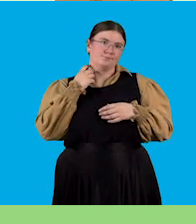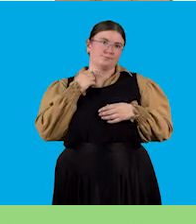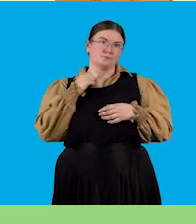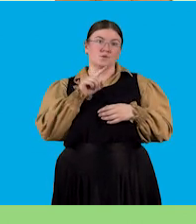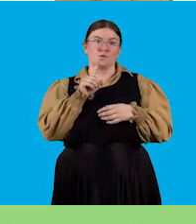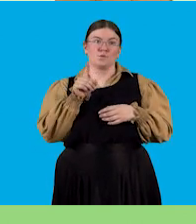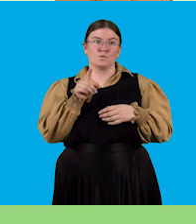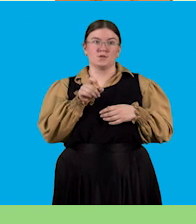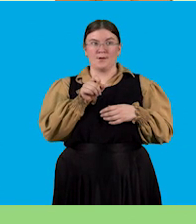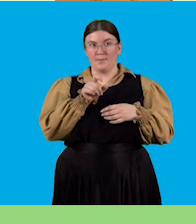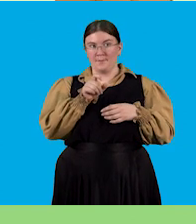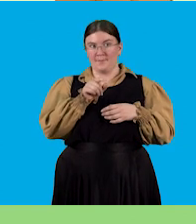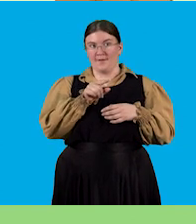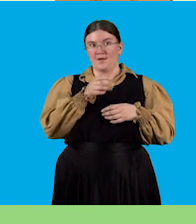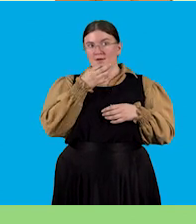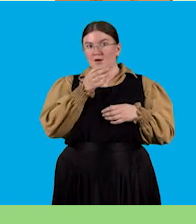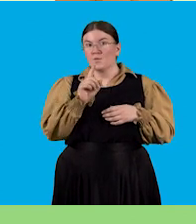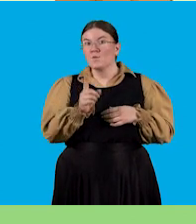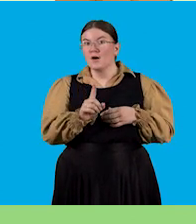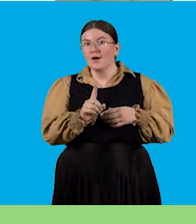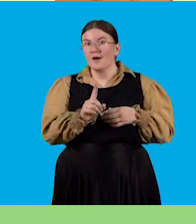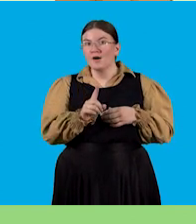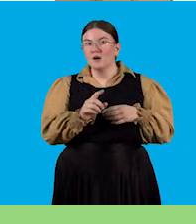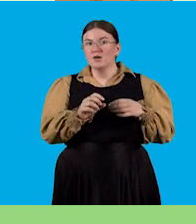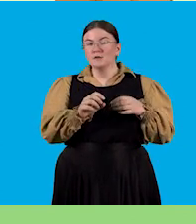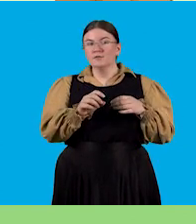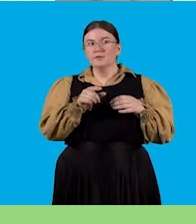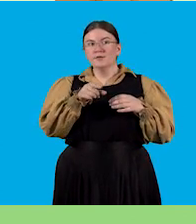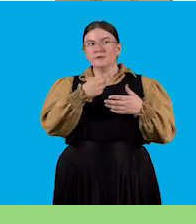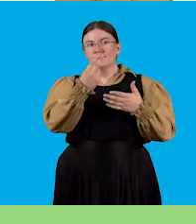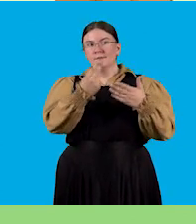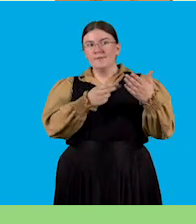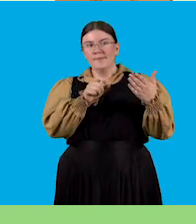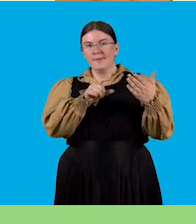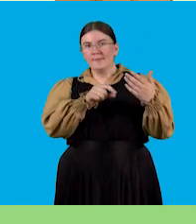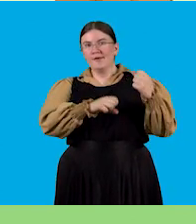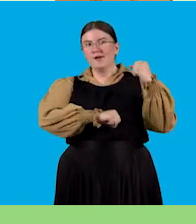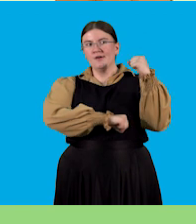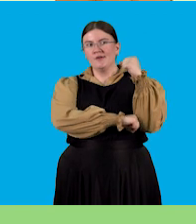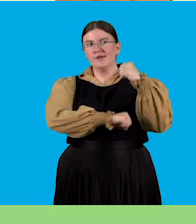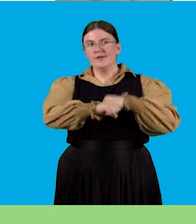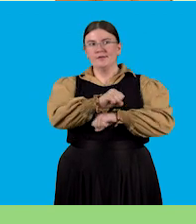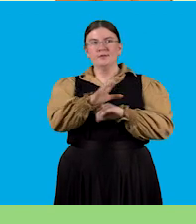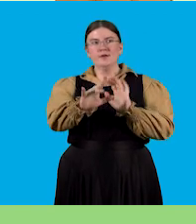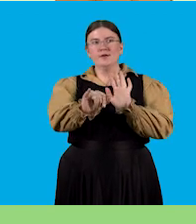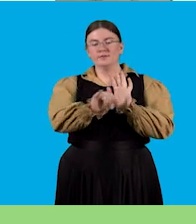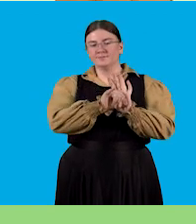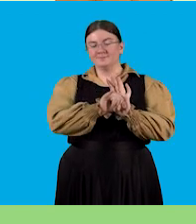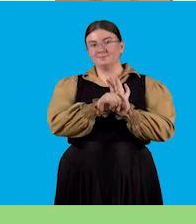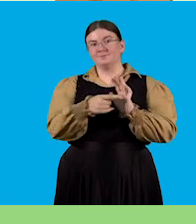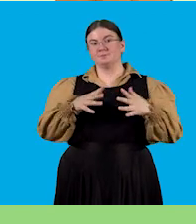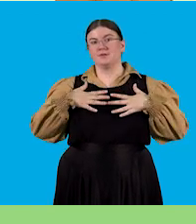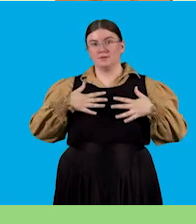For the questions, it says, identify the structure in the human breathing system, being the respiratory